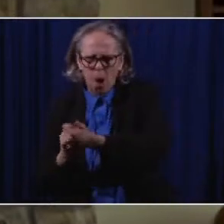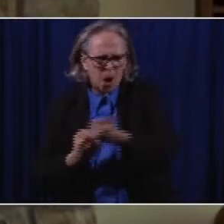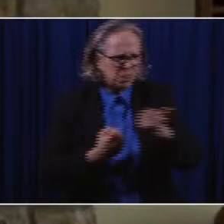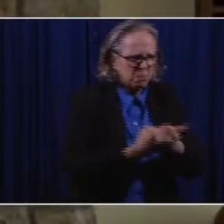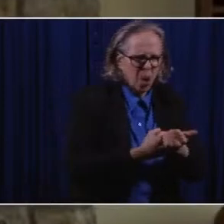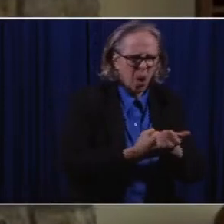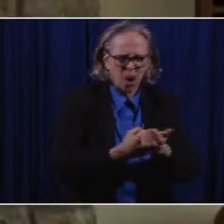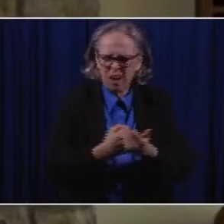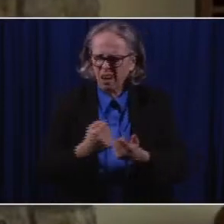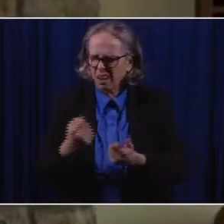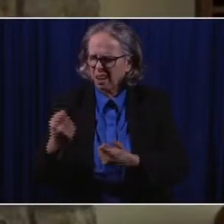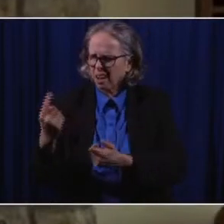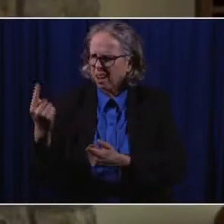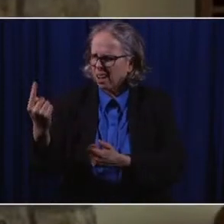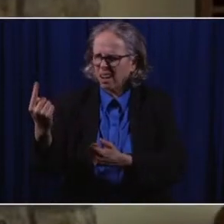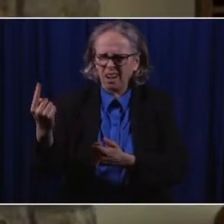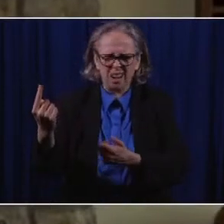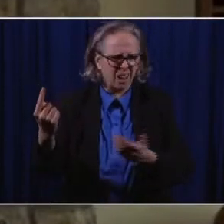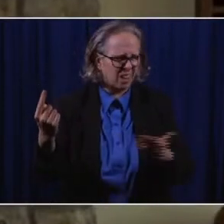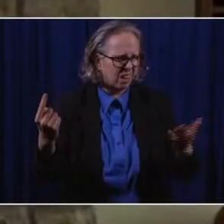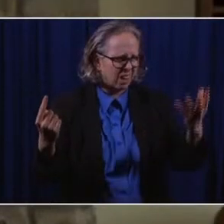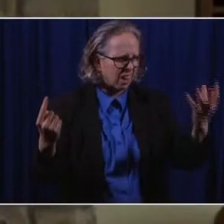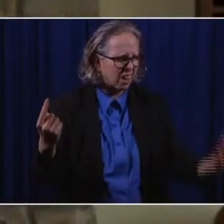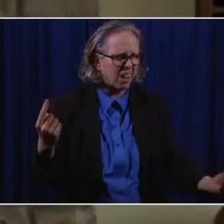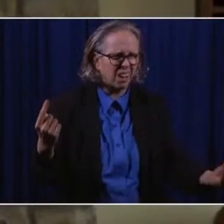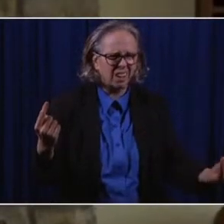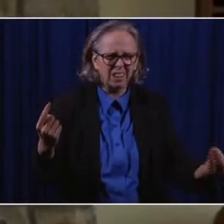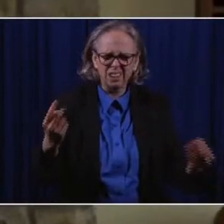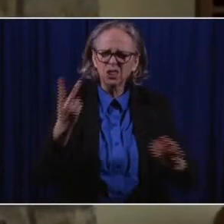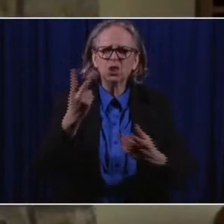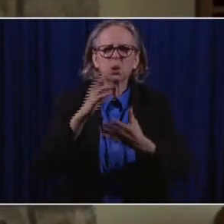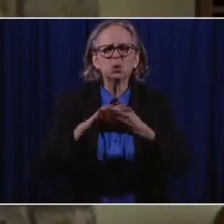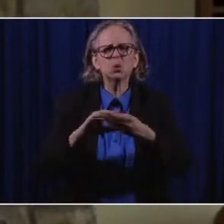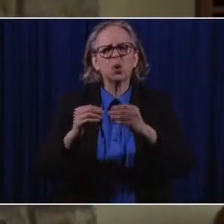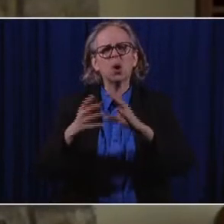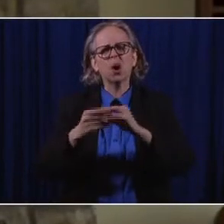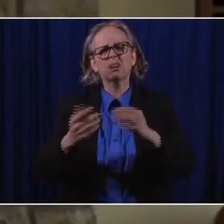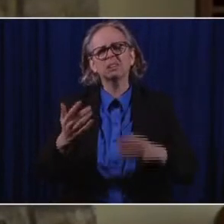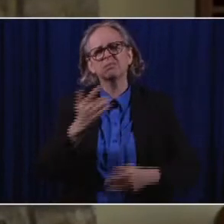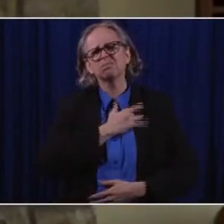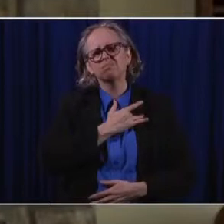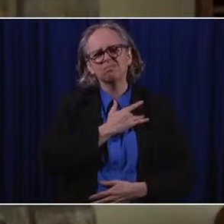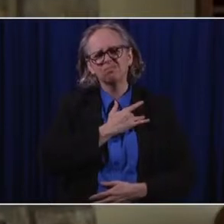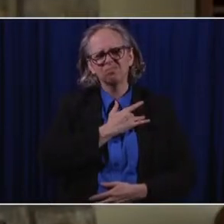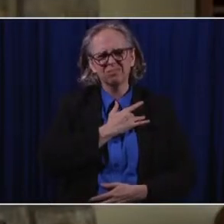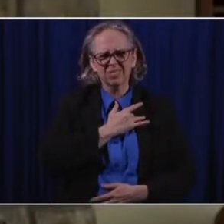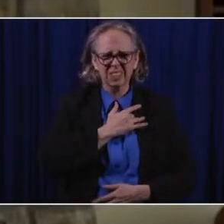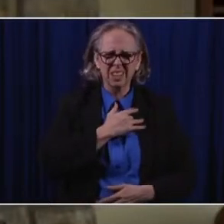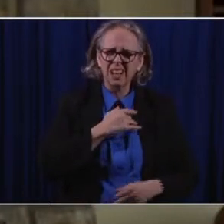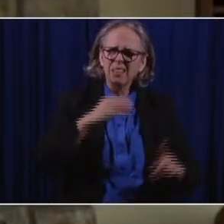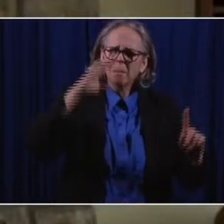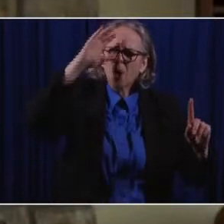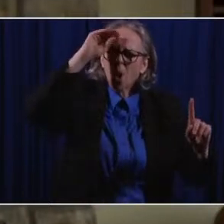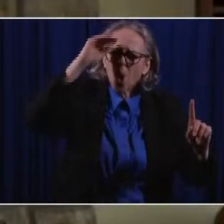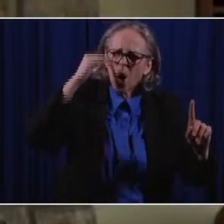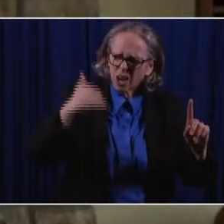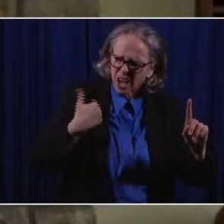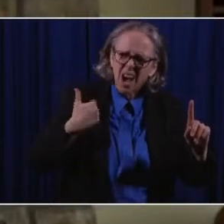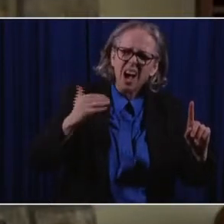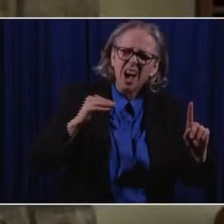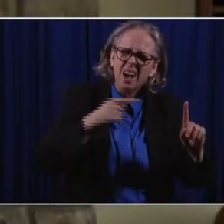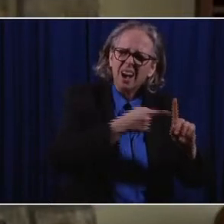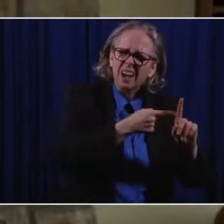them. The two stories you told us about the young boy, young man, it